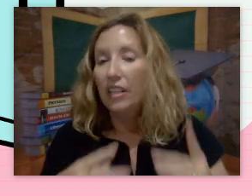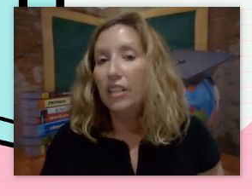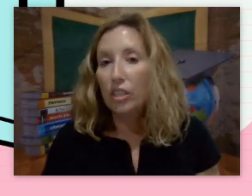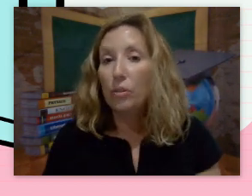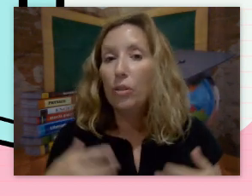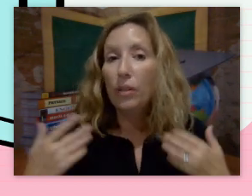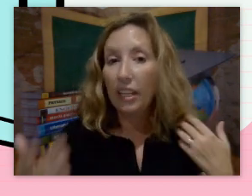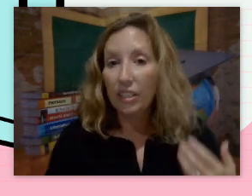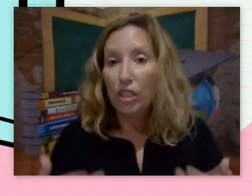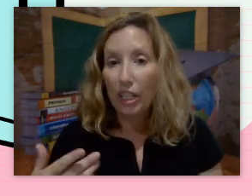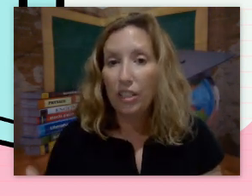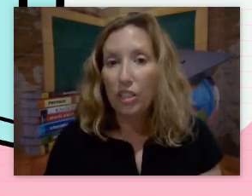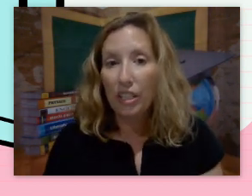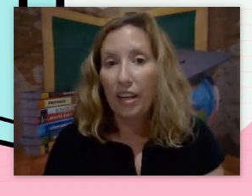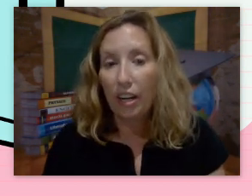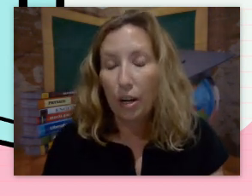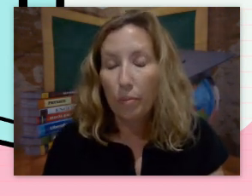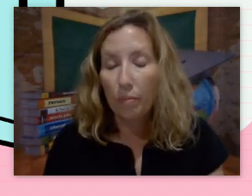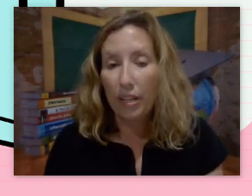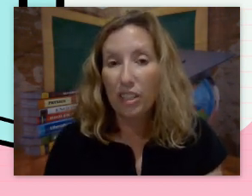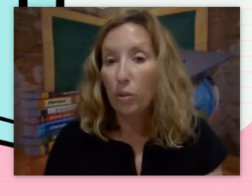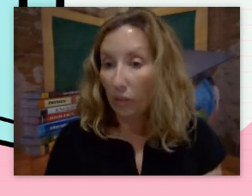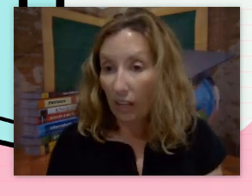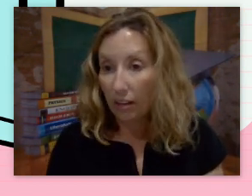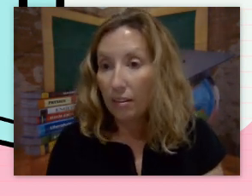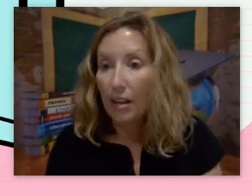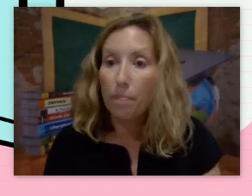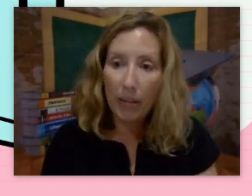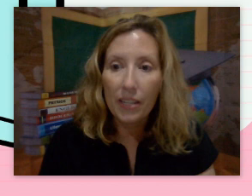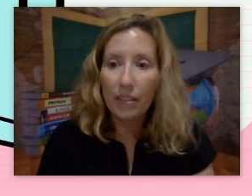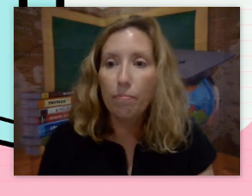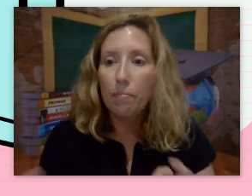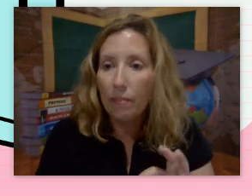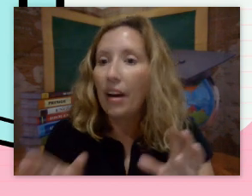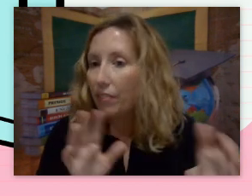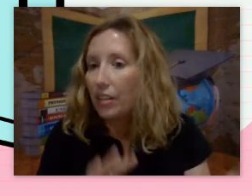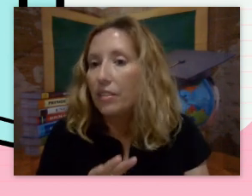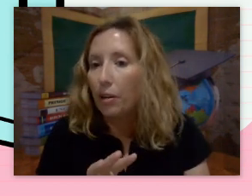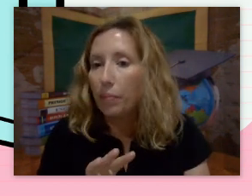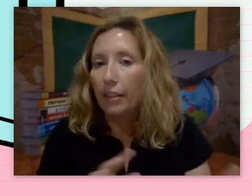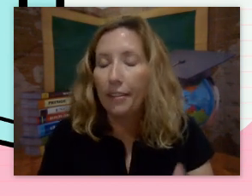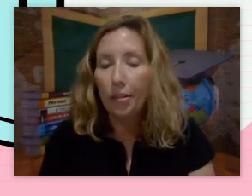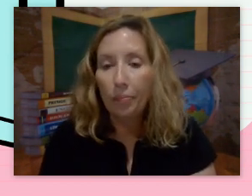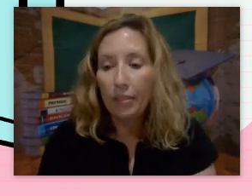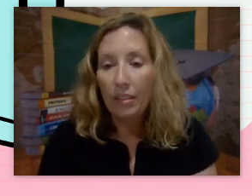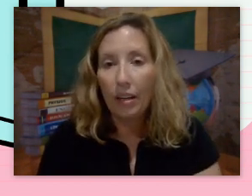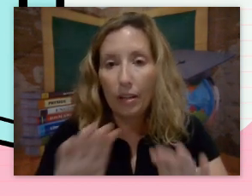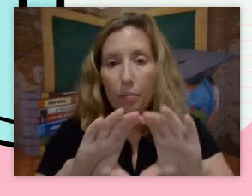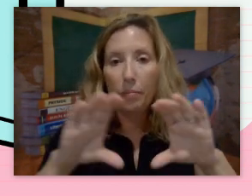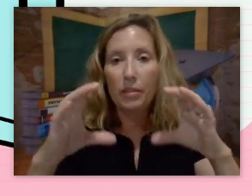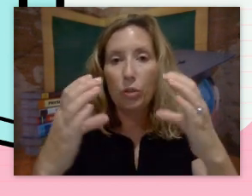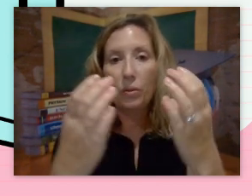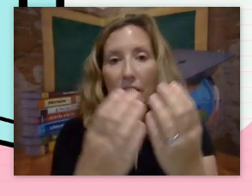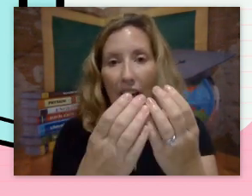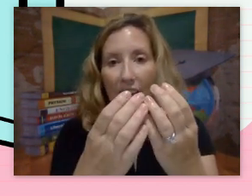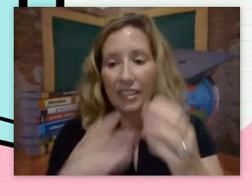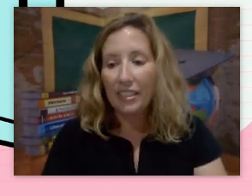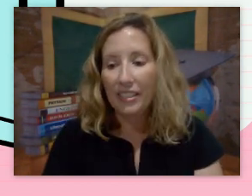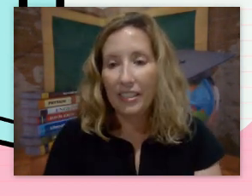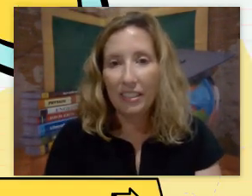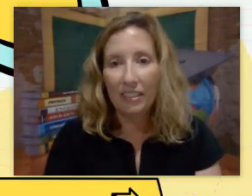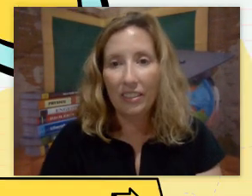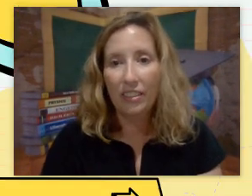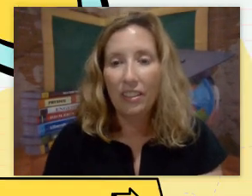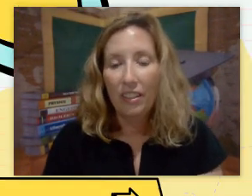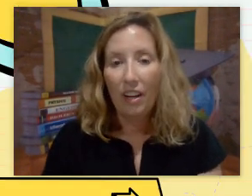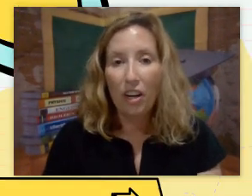department. So you can change that initial letter and make it have that different meaning. So